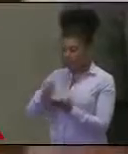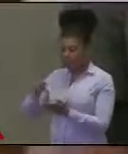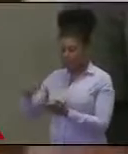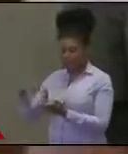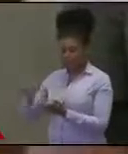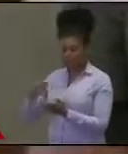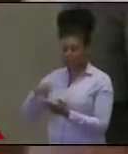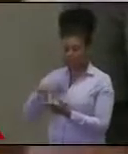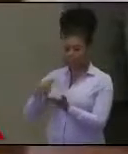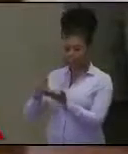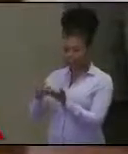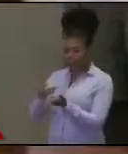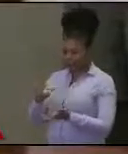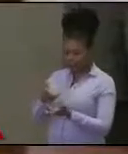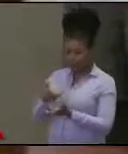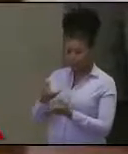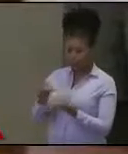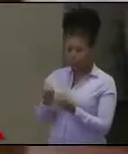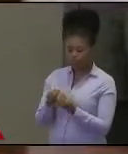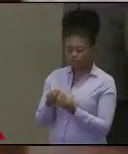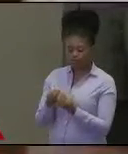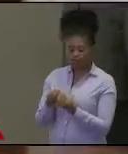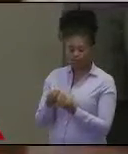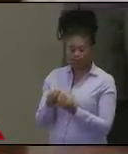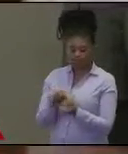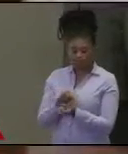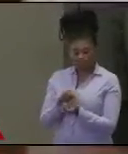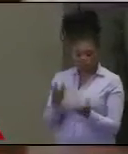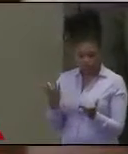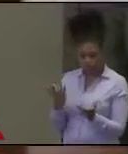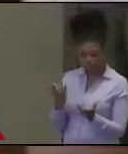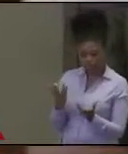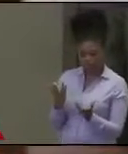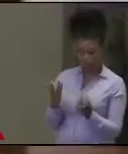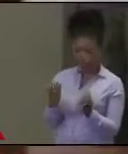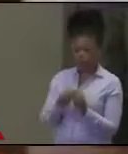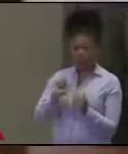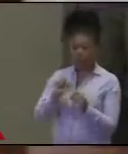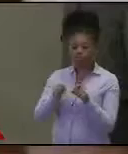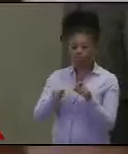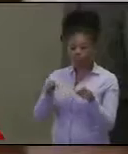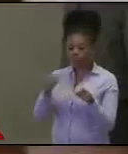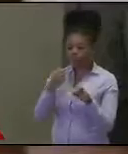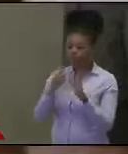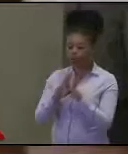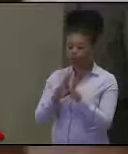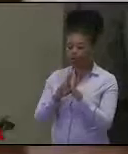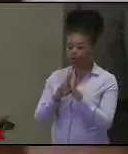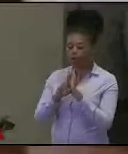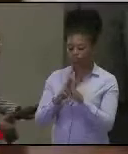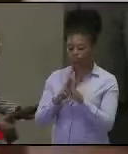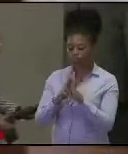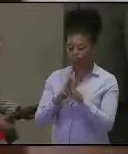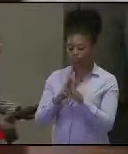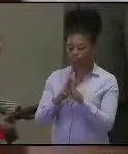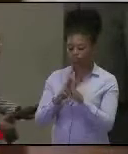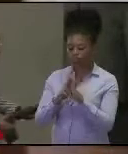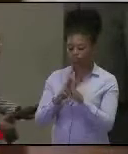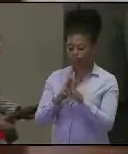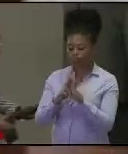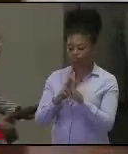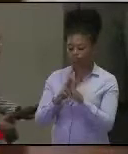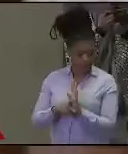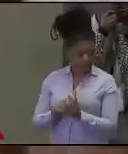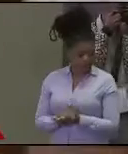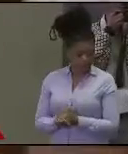had an interaction a lot with your people that were representing you in that particular program.